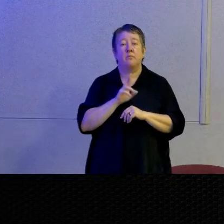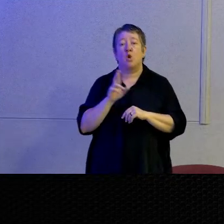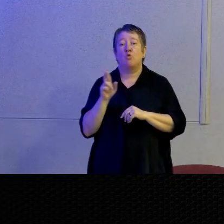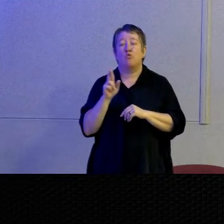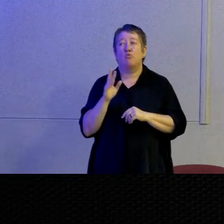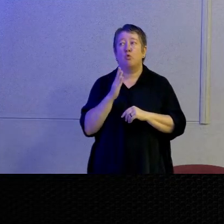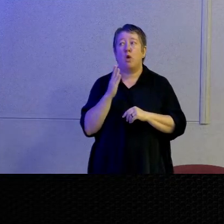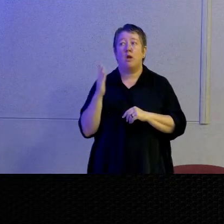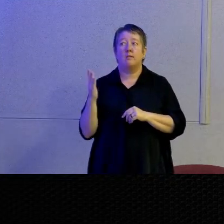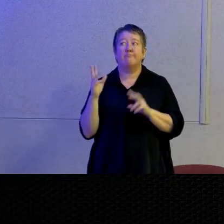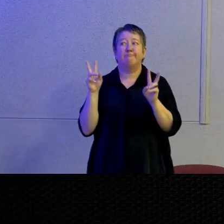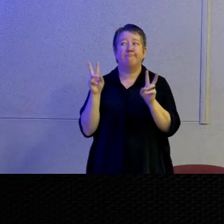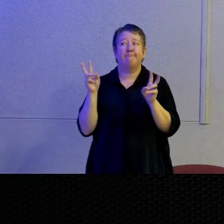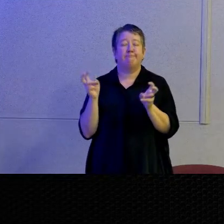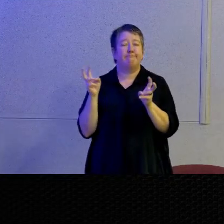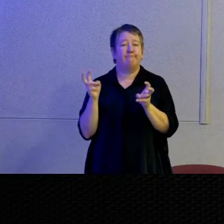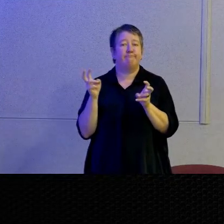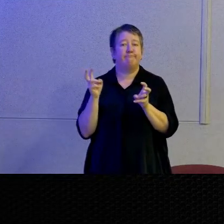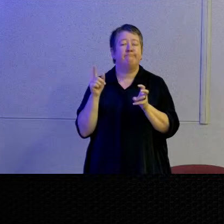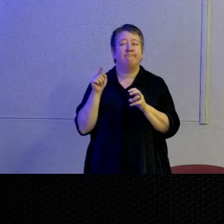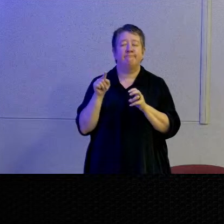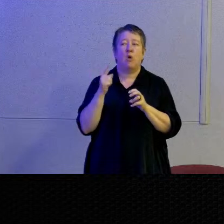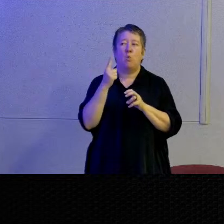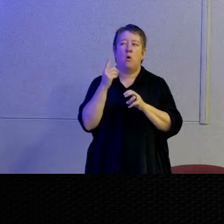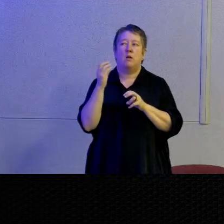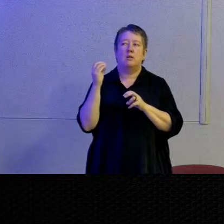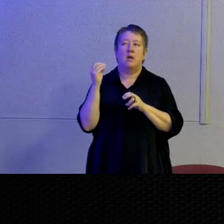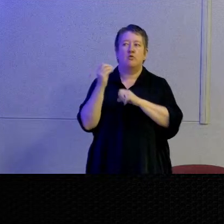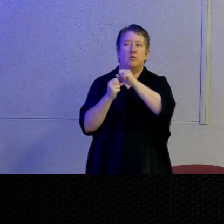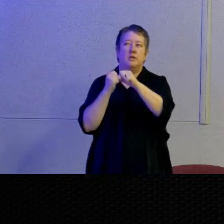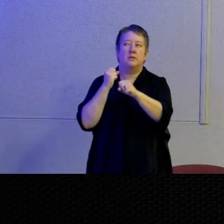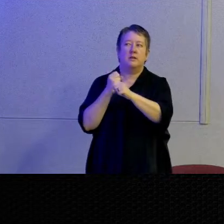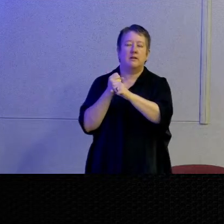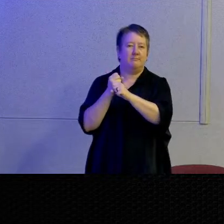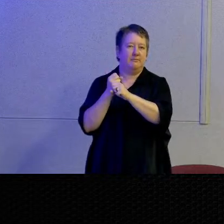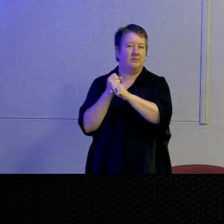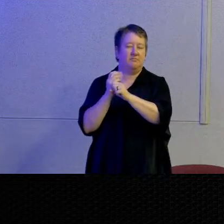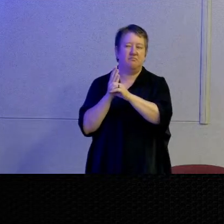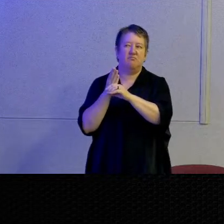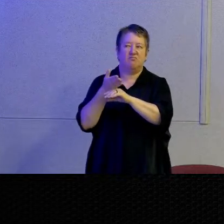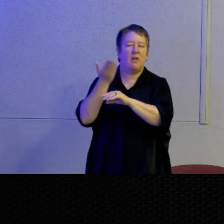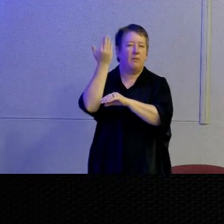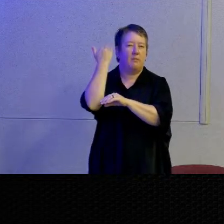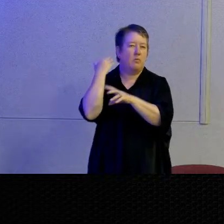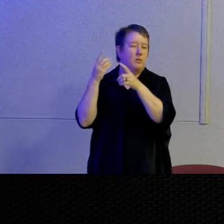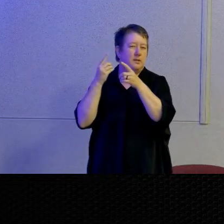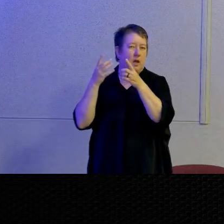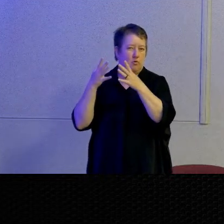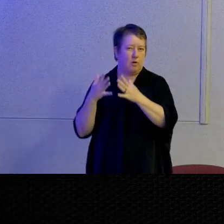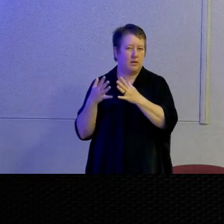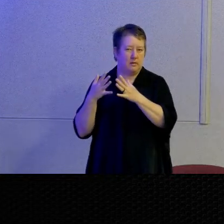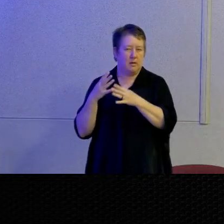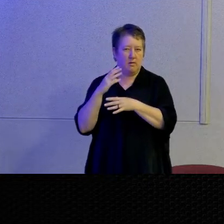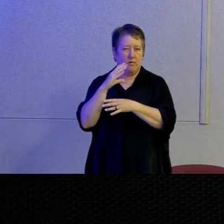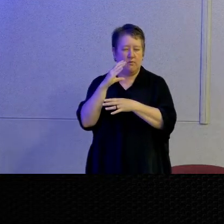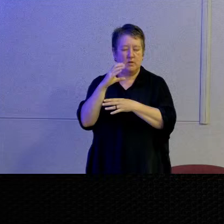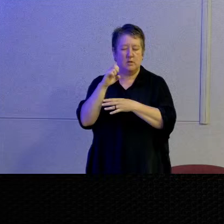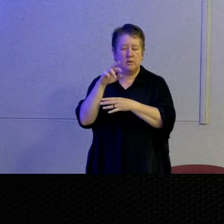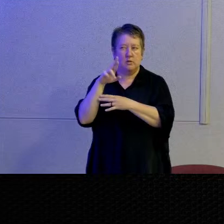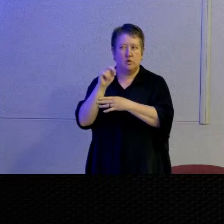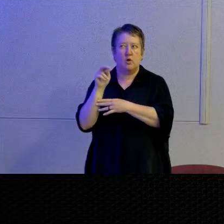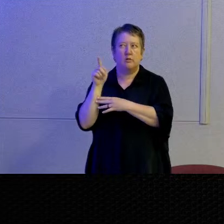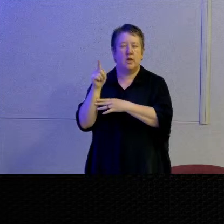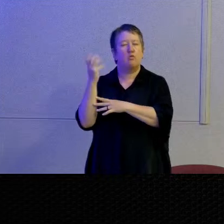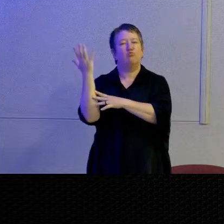Schopper, who's just recently passed 100 years, a former Director General of CERN. And this was a presentation he gave on the setting